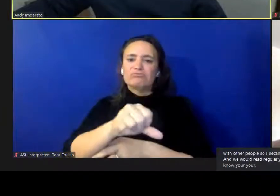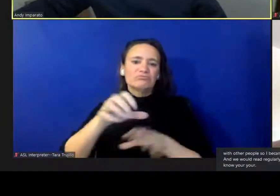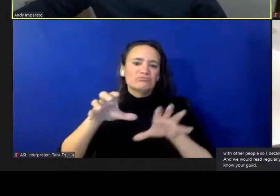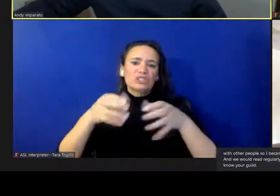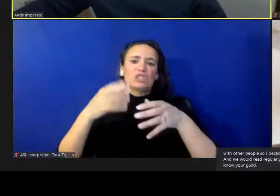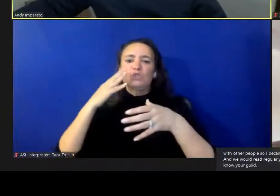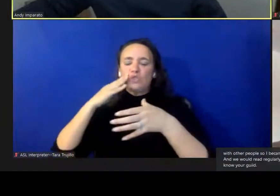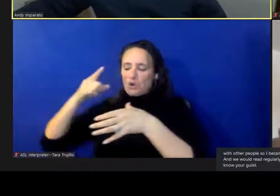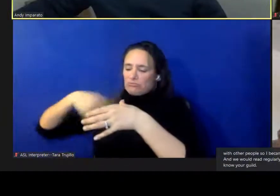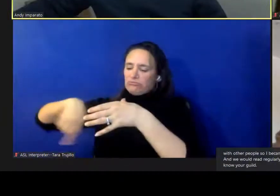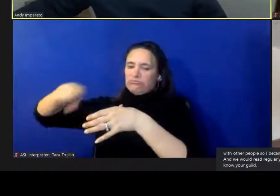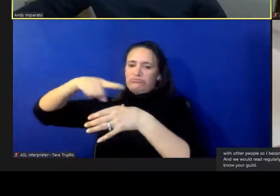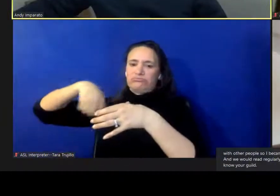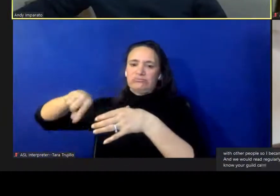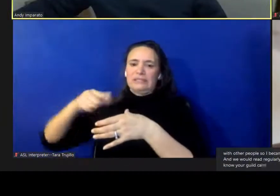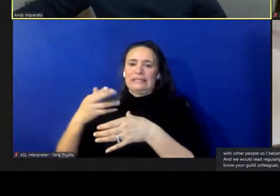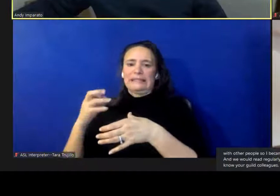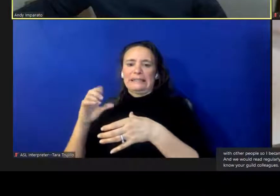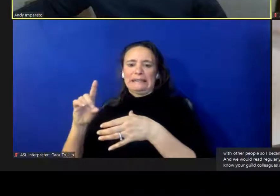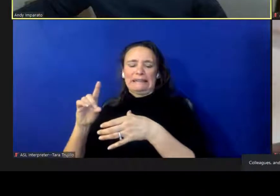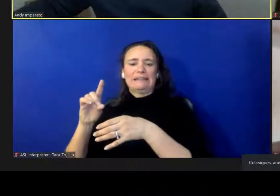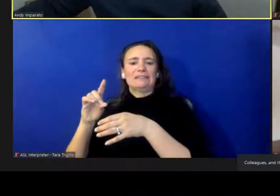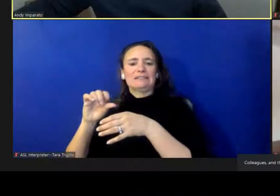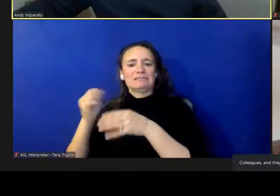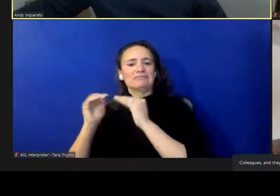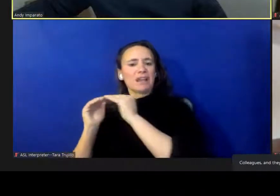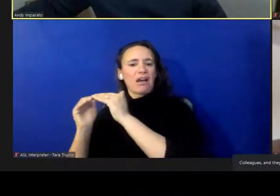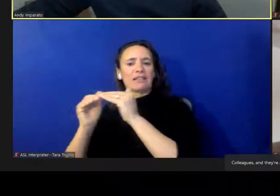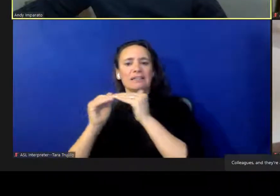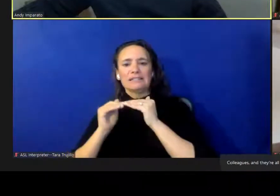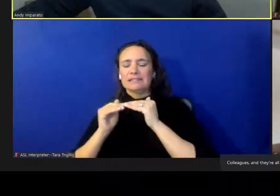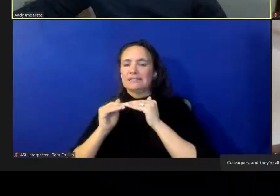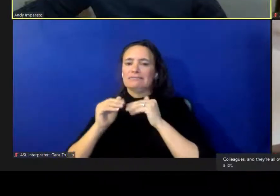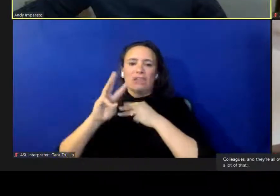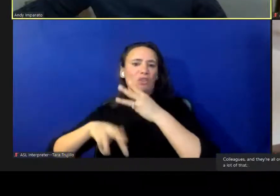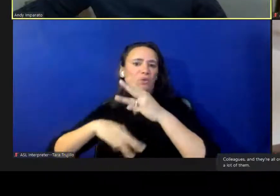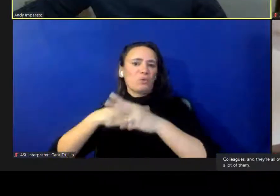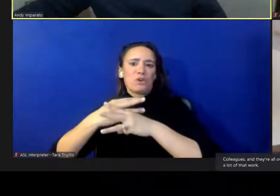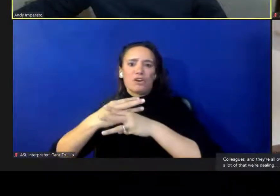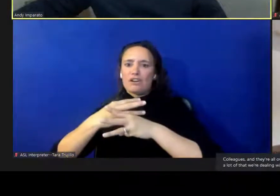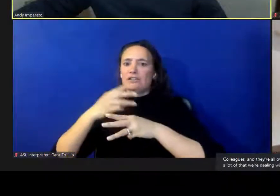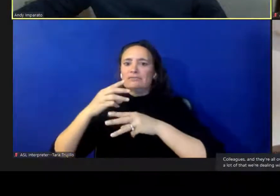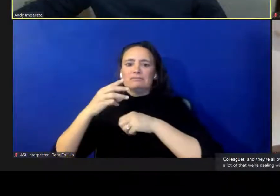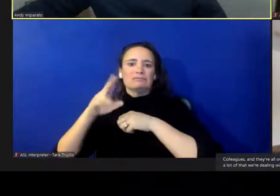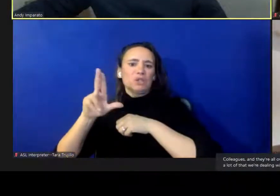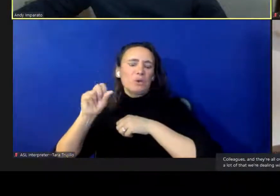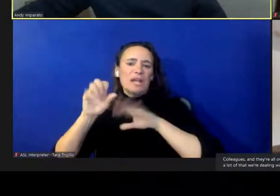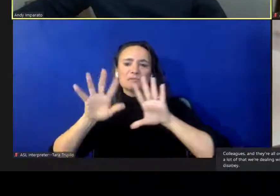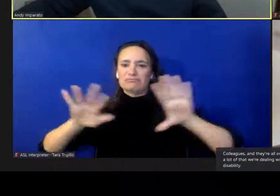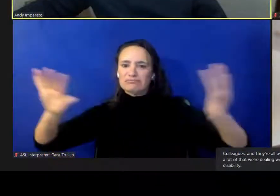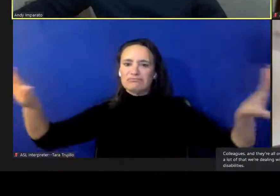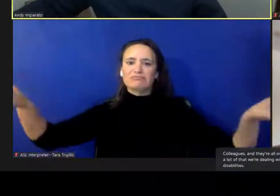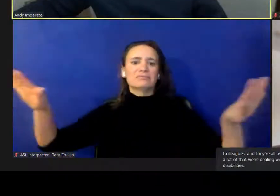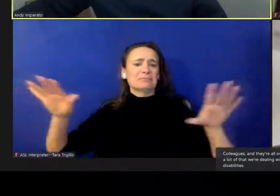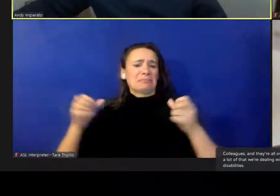guild colleagues, and they're all over the country, and a lot of them are dealing with their own